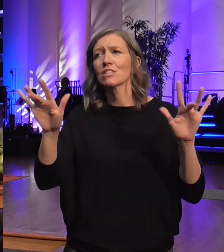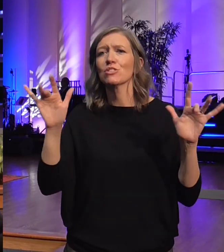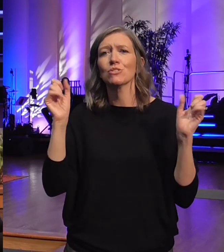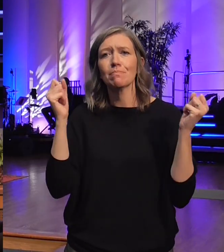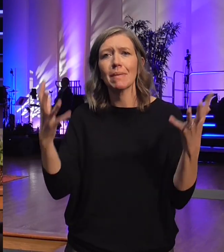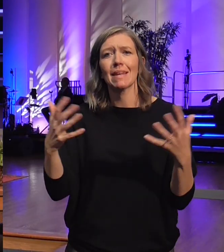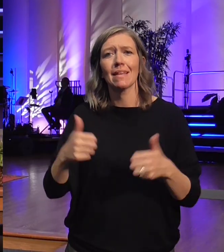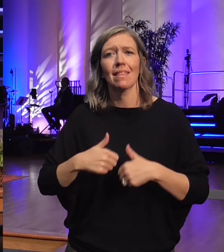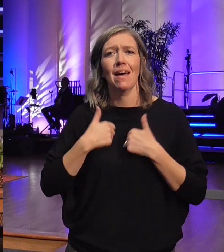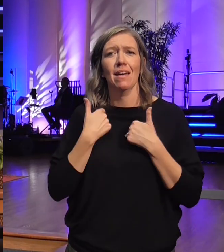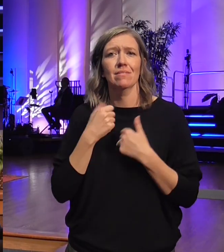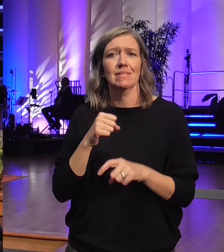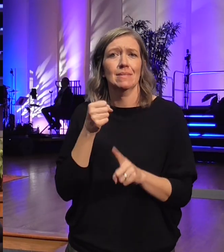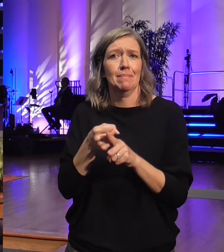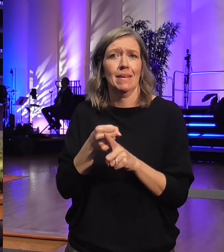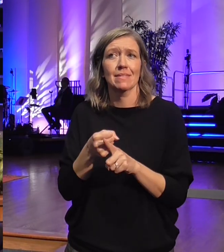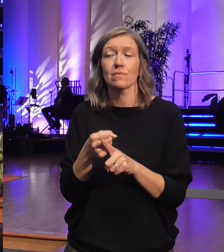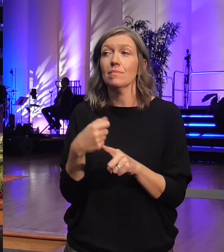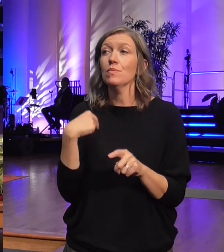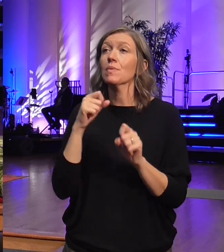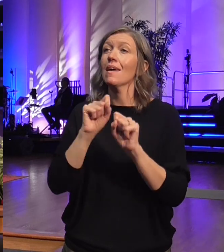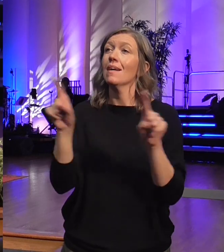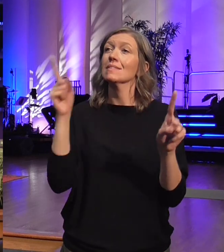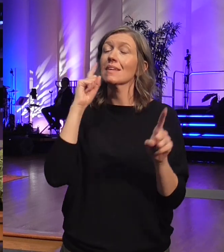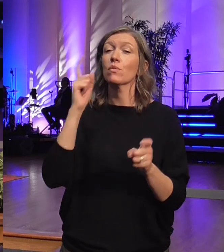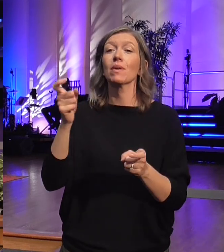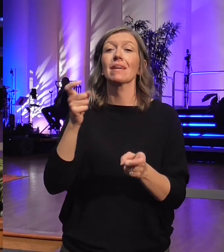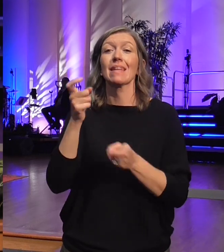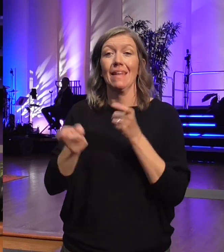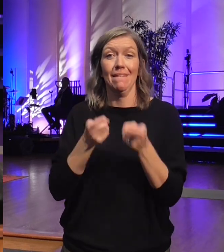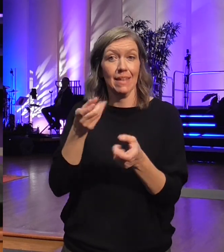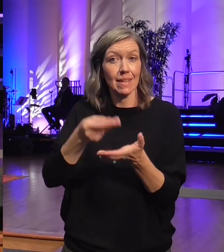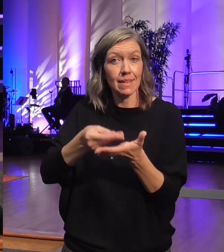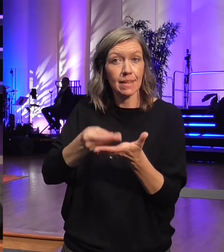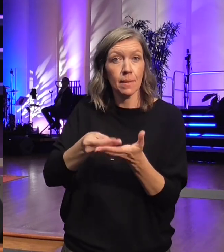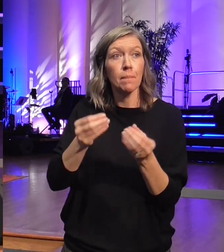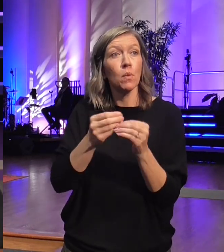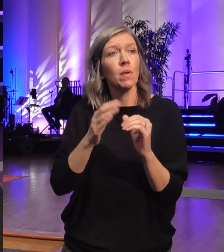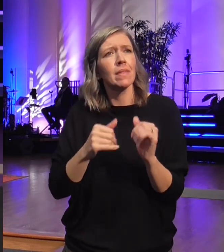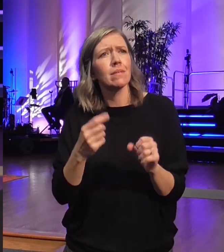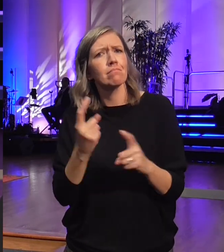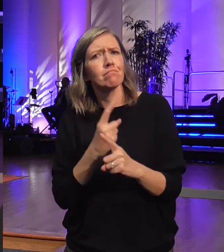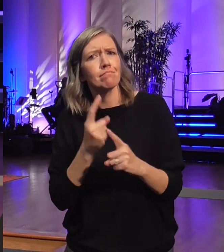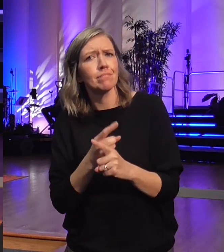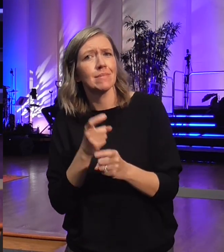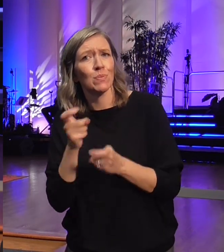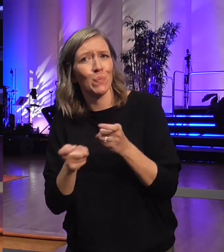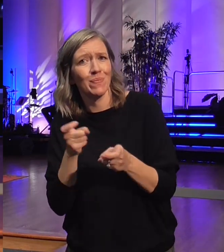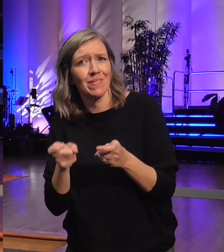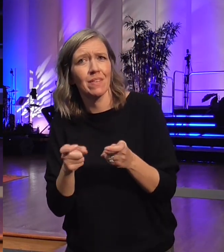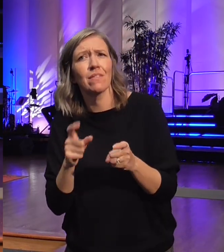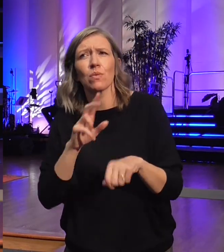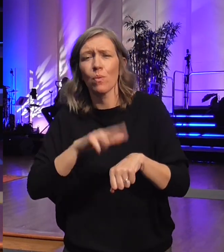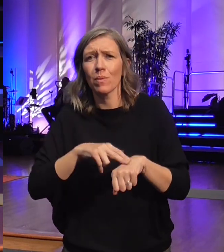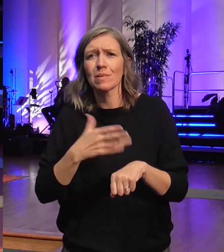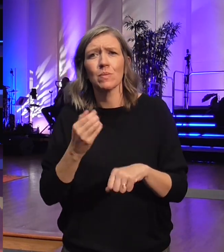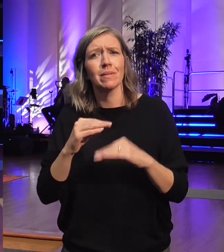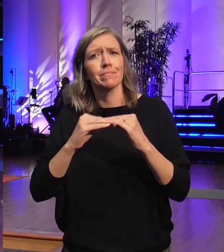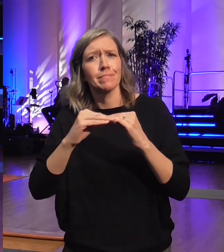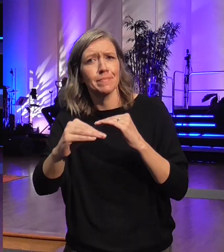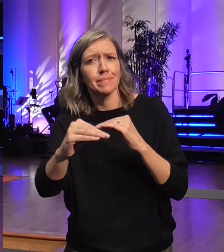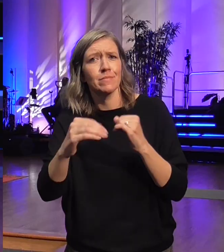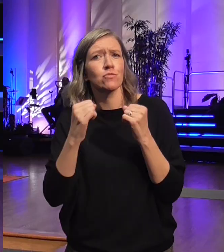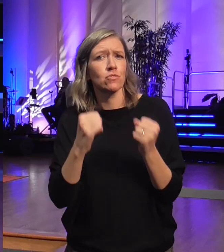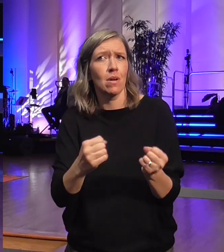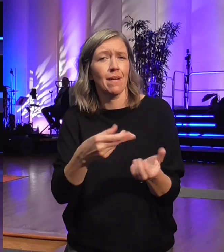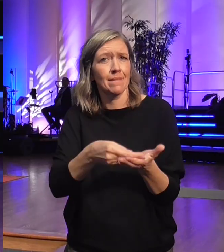are asking for giving like this above and beyond what you normally give to Mile High Church, we certainly want to keep our Mile High Church fund strong. But